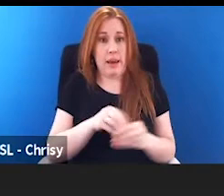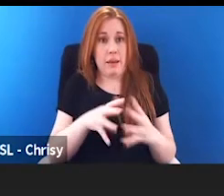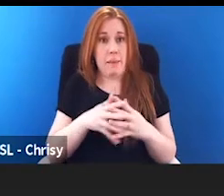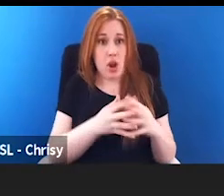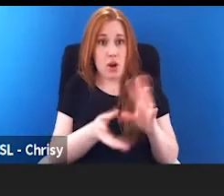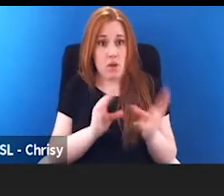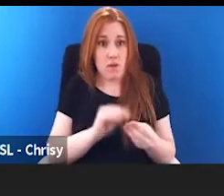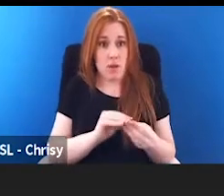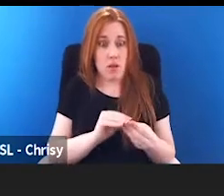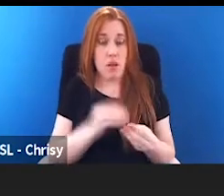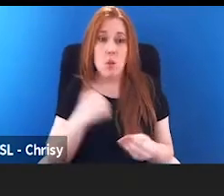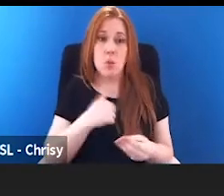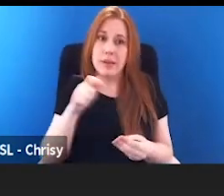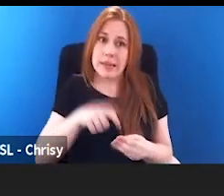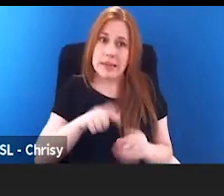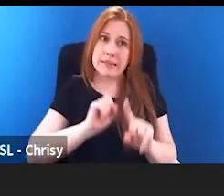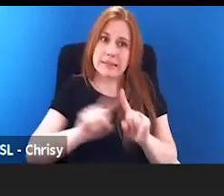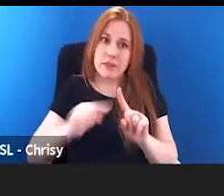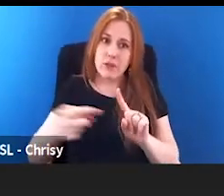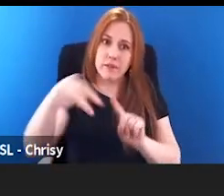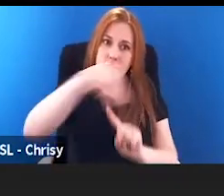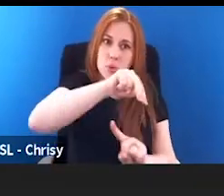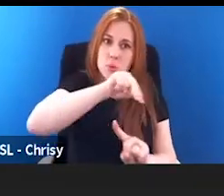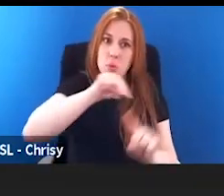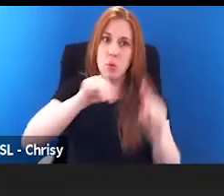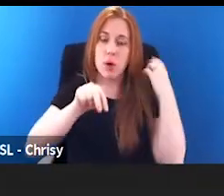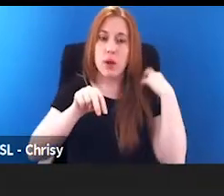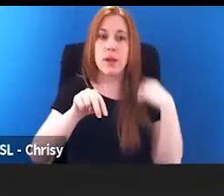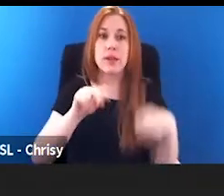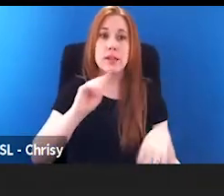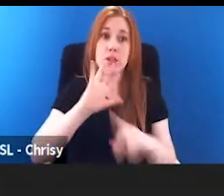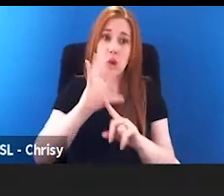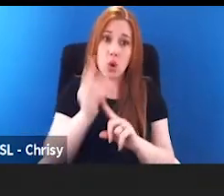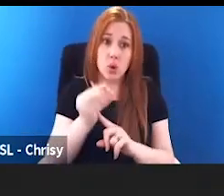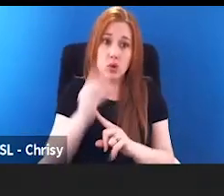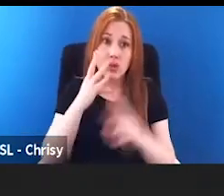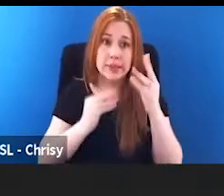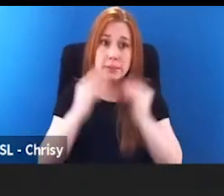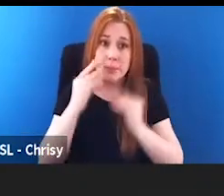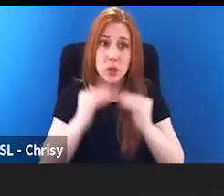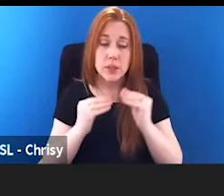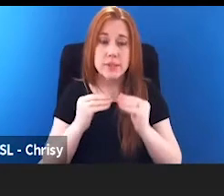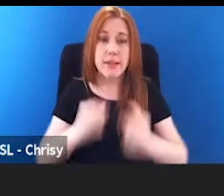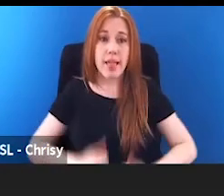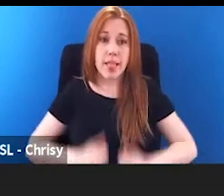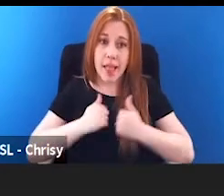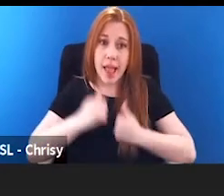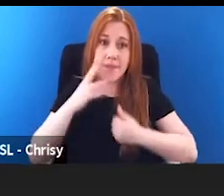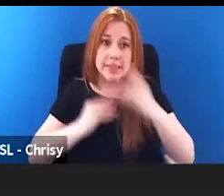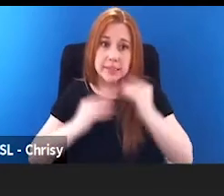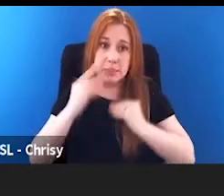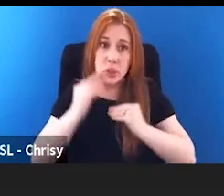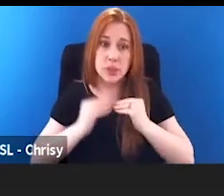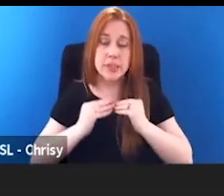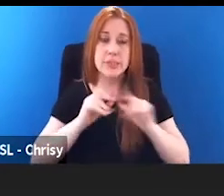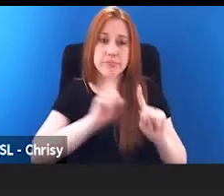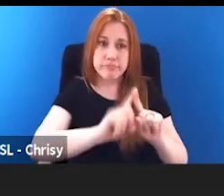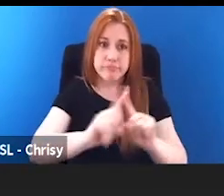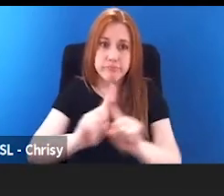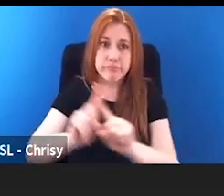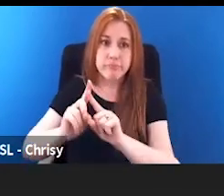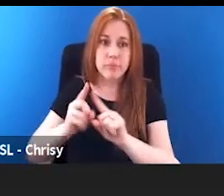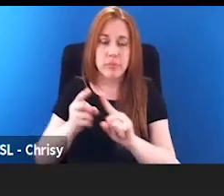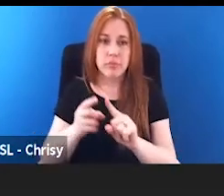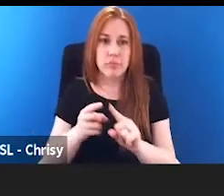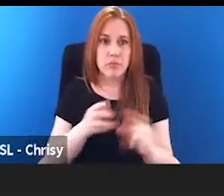we need the different viewpoints, cultural experiences, life experiences of the consumer base